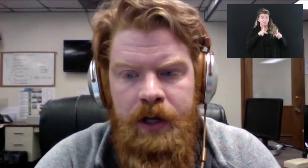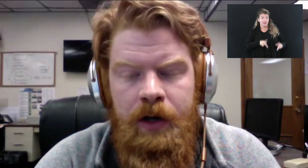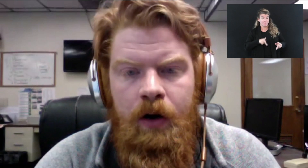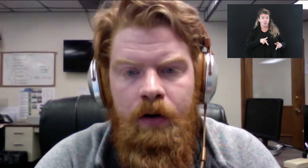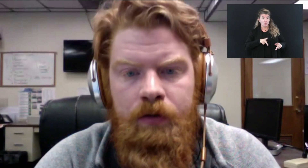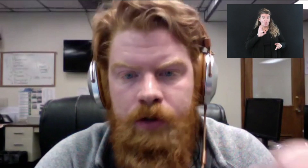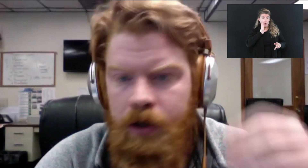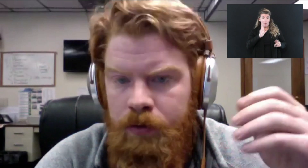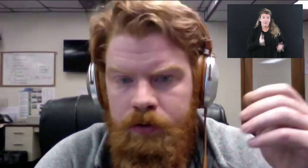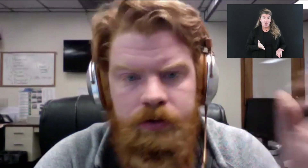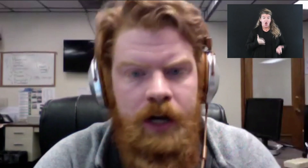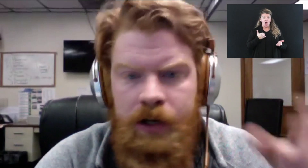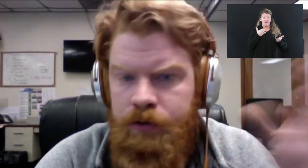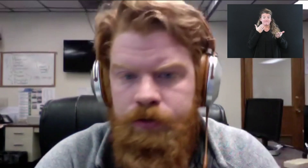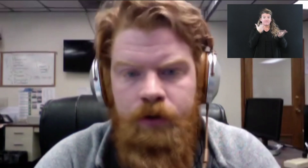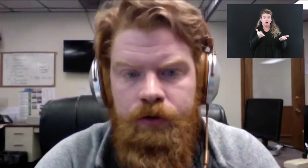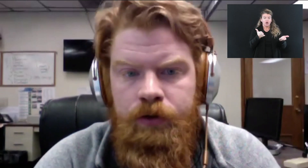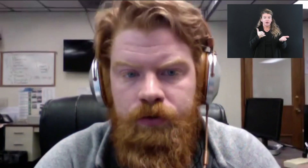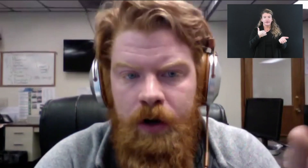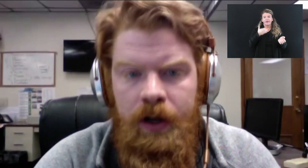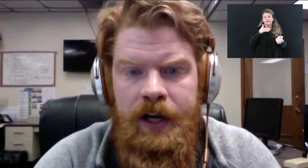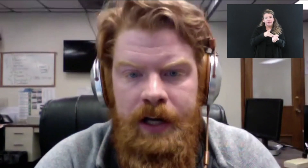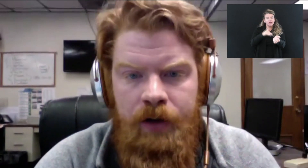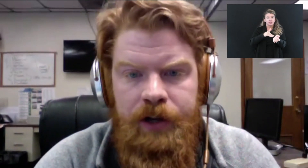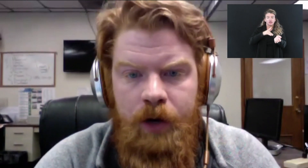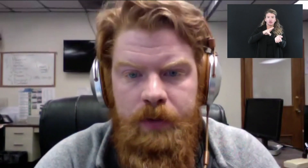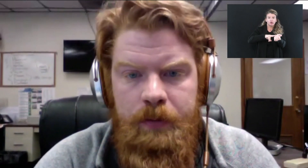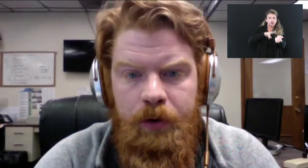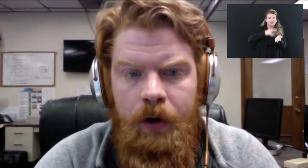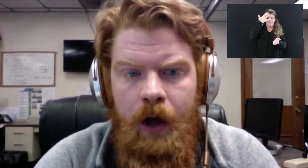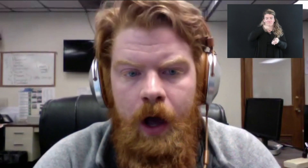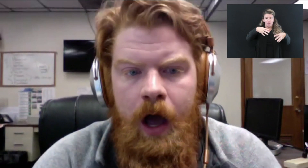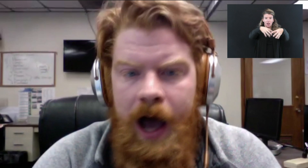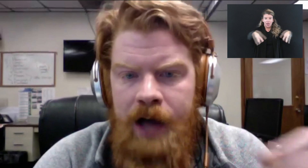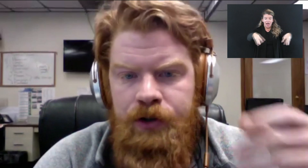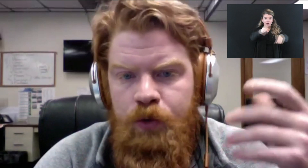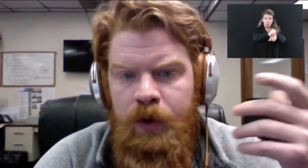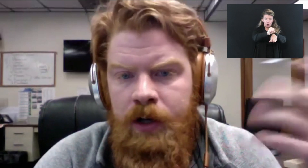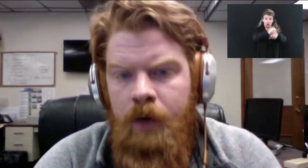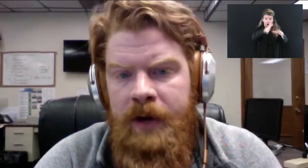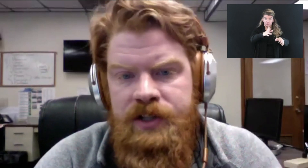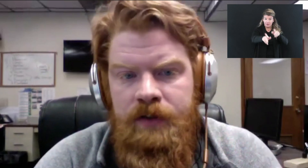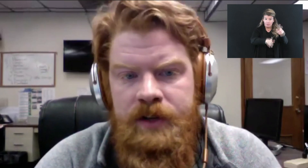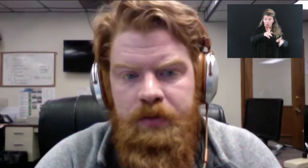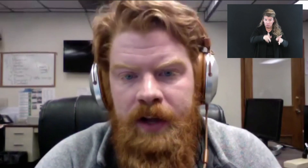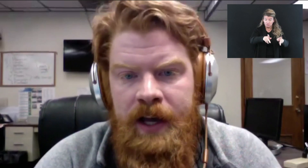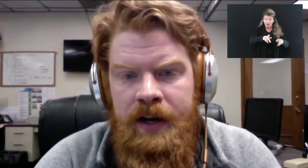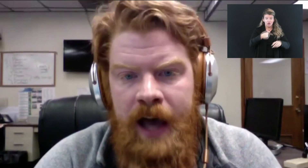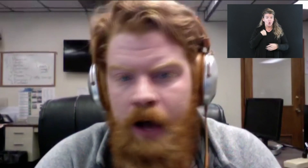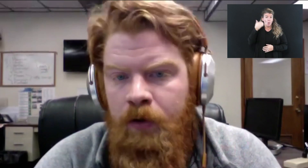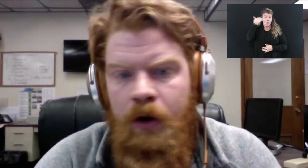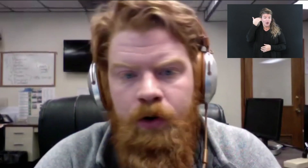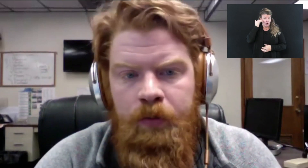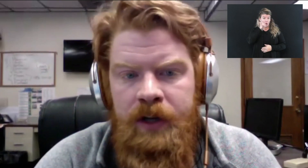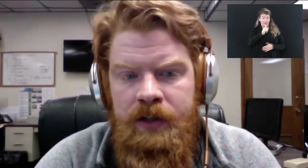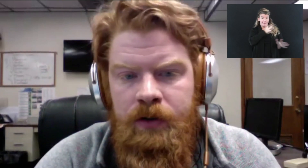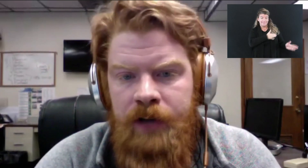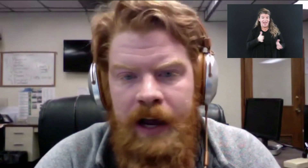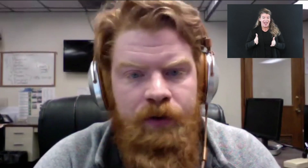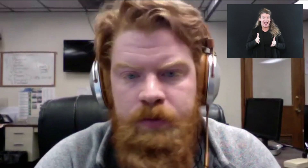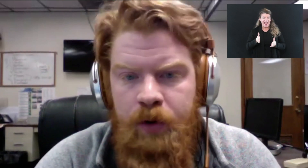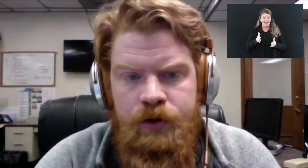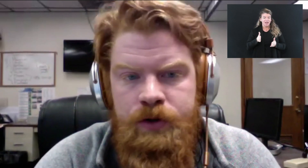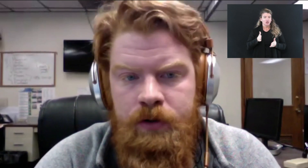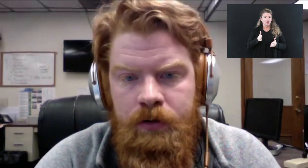will be our doctors, nurses, frontline healthcare people. Do we know, based on this plan, how long it'll be till